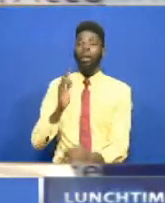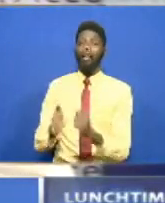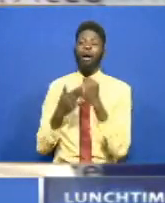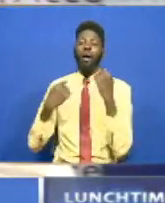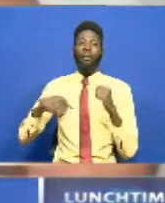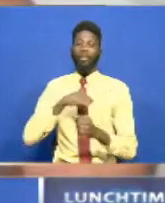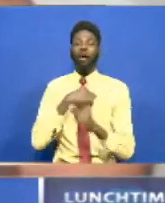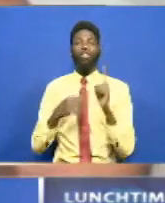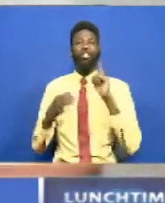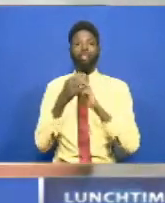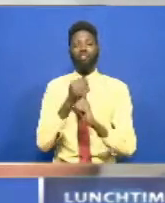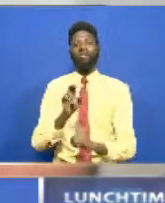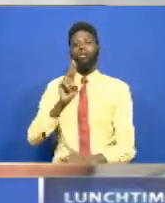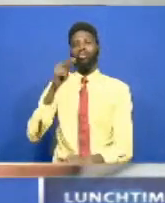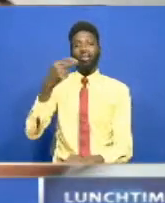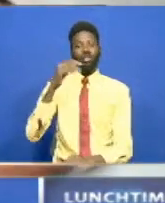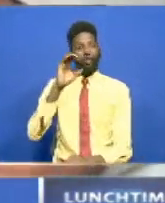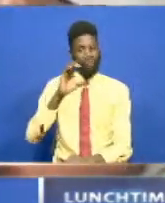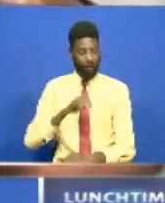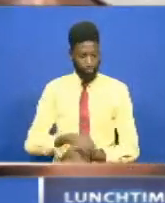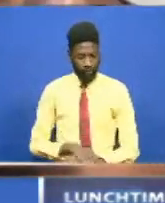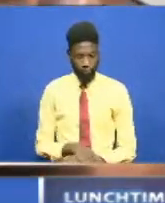universal health coverage.